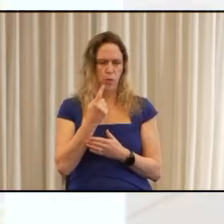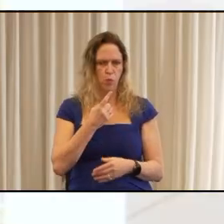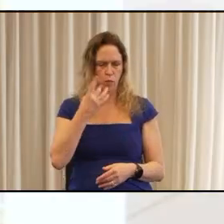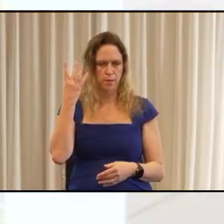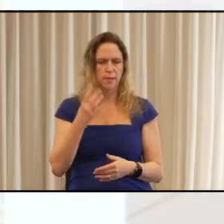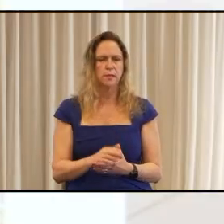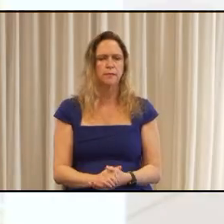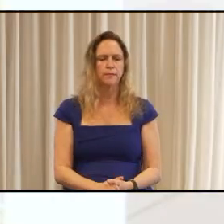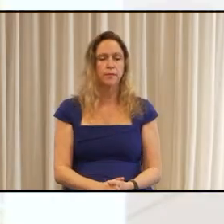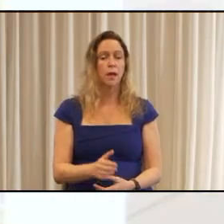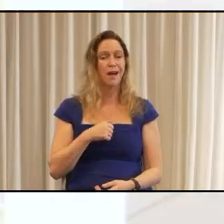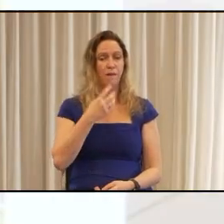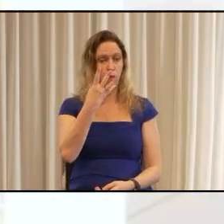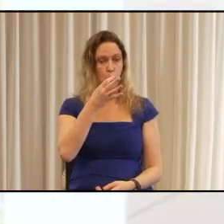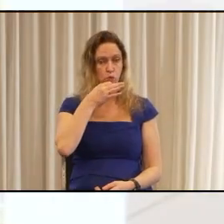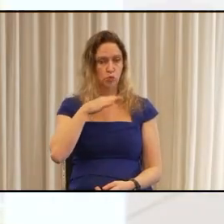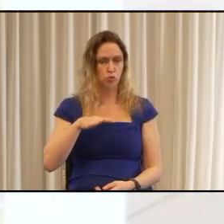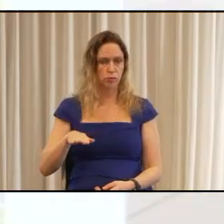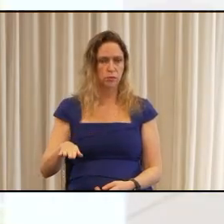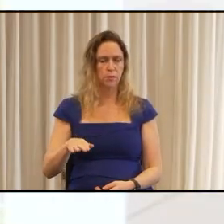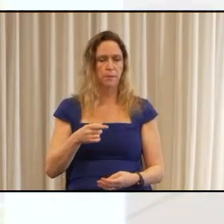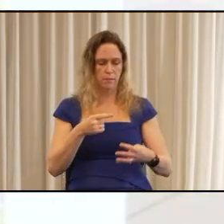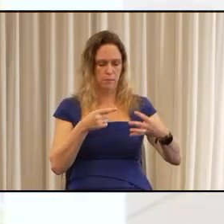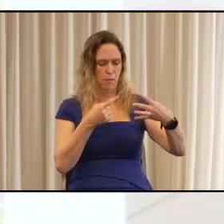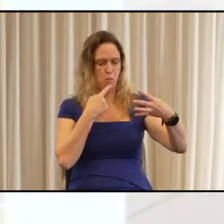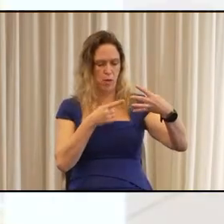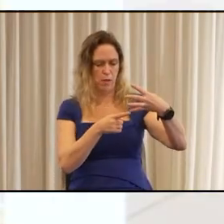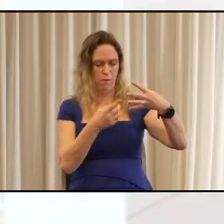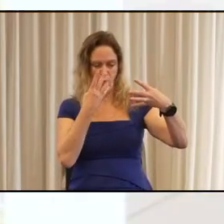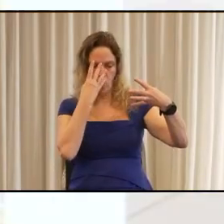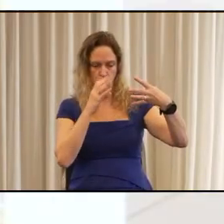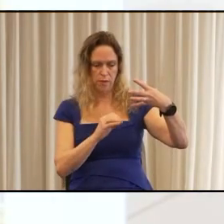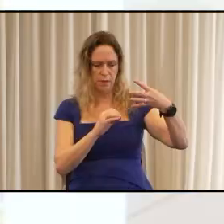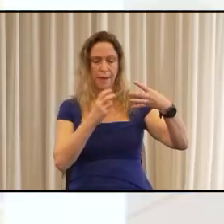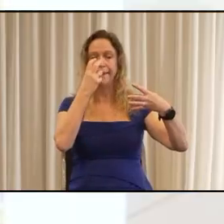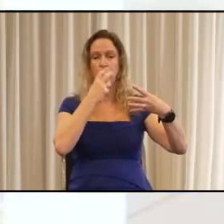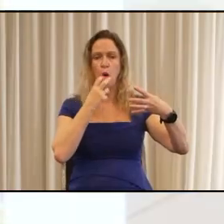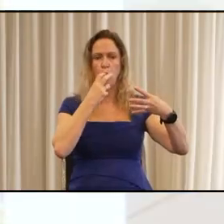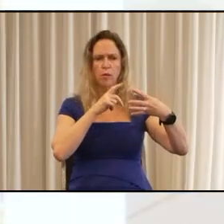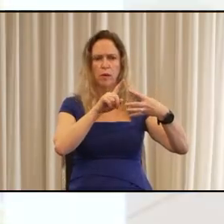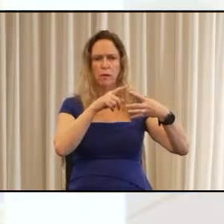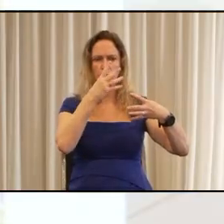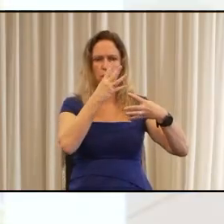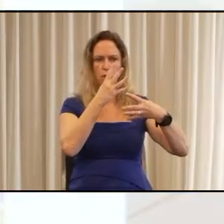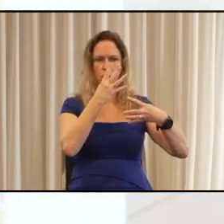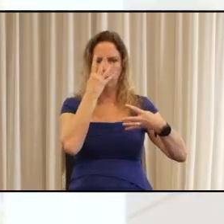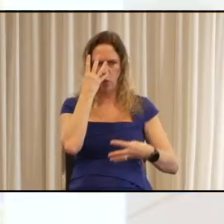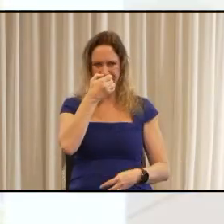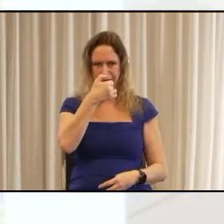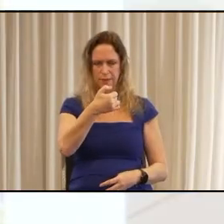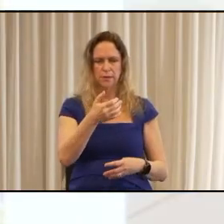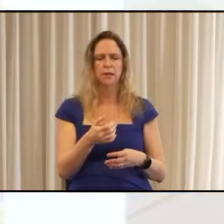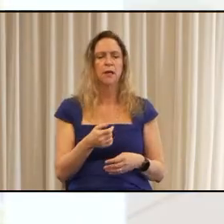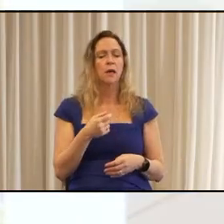I have 4 children. Dan's the youngest. He's 40. The eldest one is now 46, I think. One of